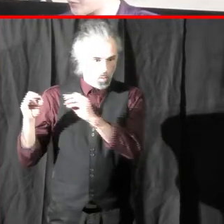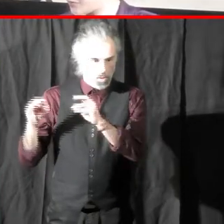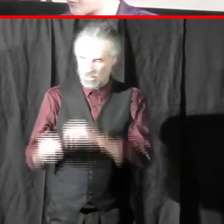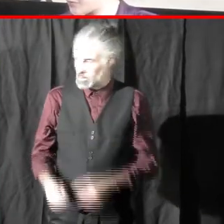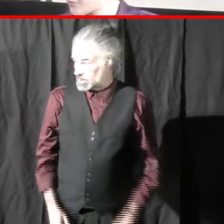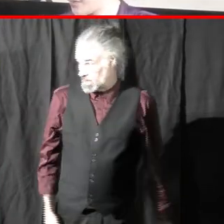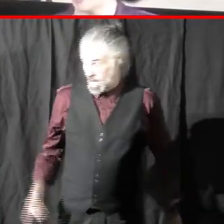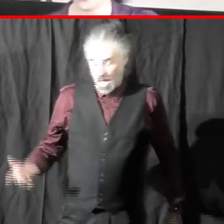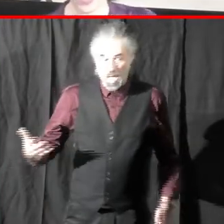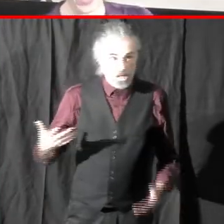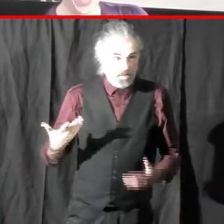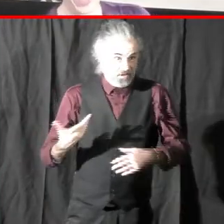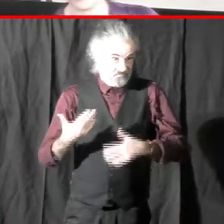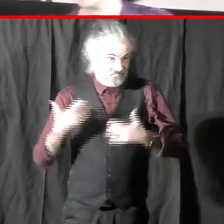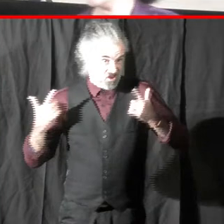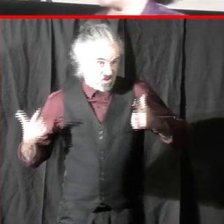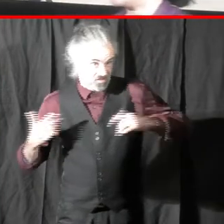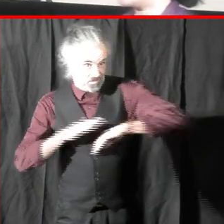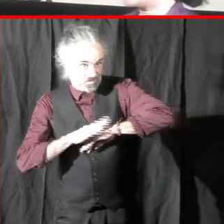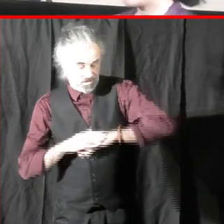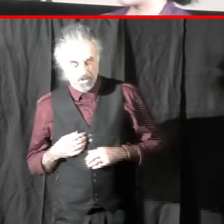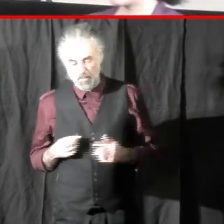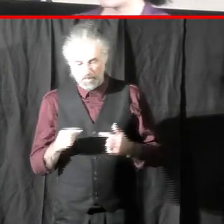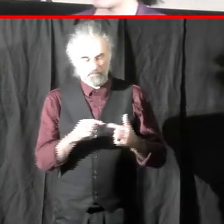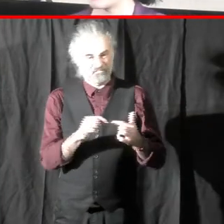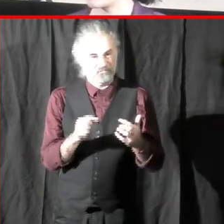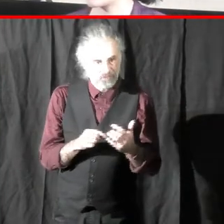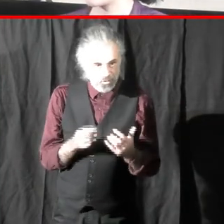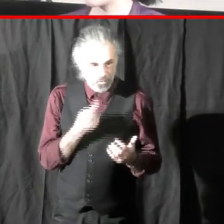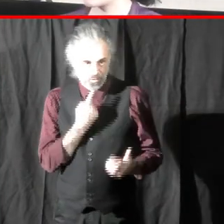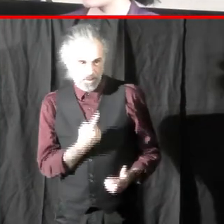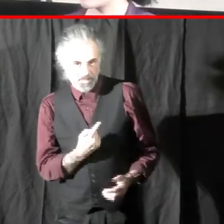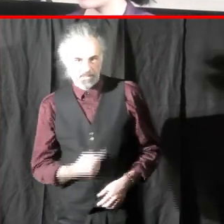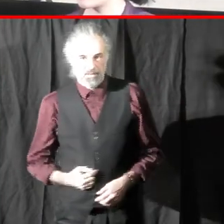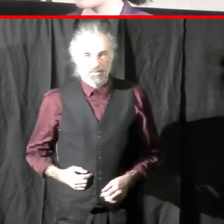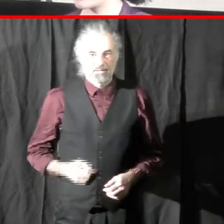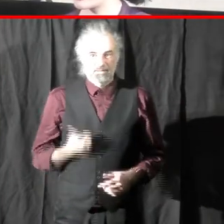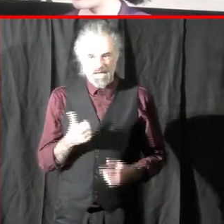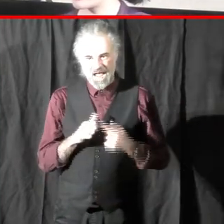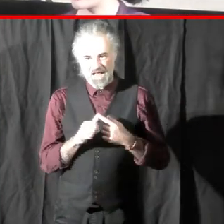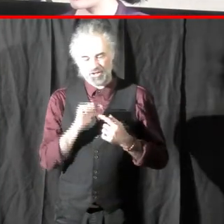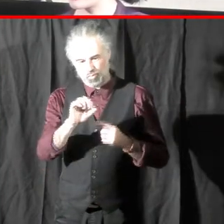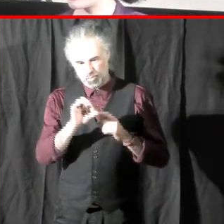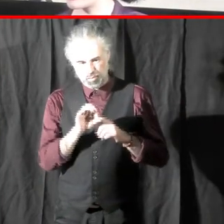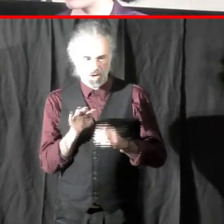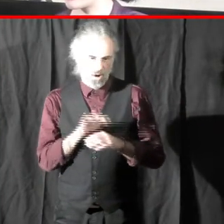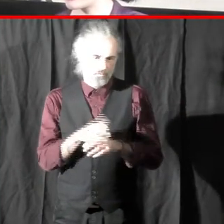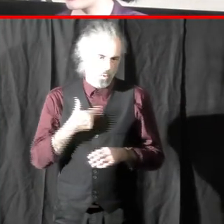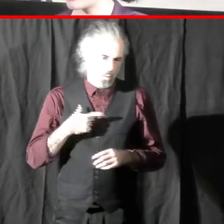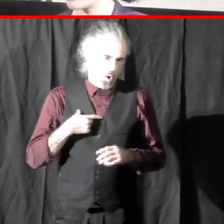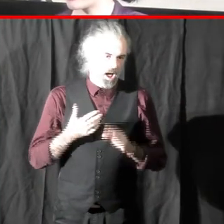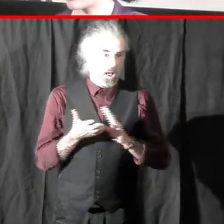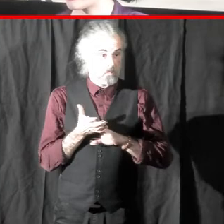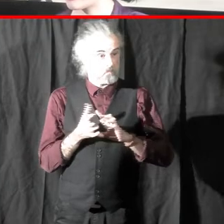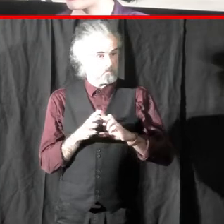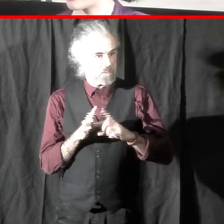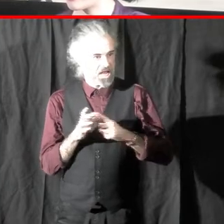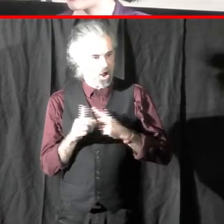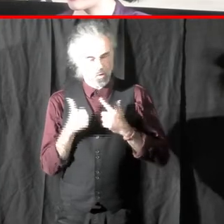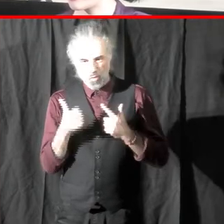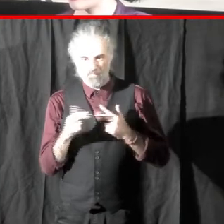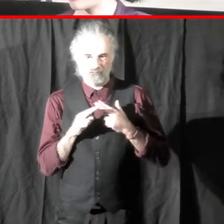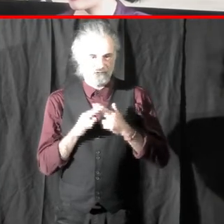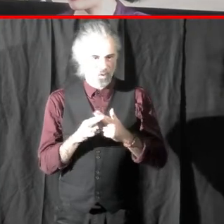got? let me pick a couple of the comments, and this was in answer to your question about why is media good